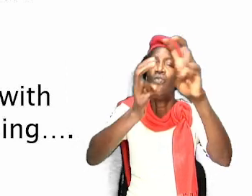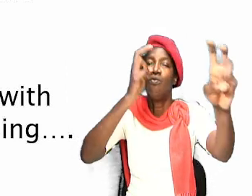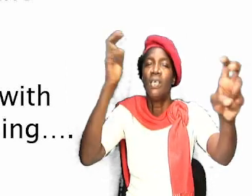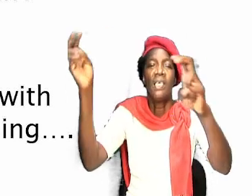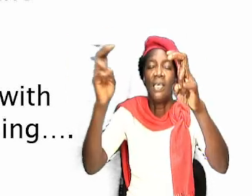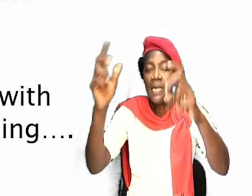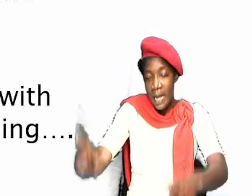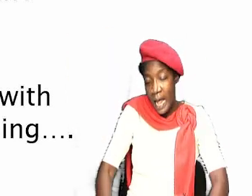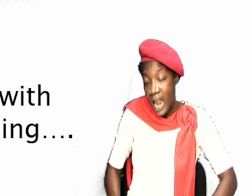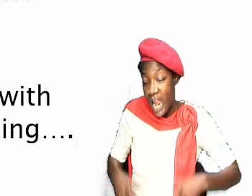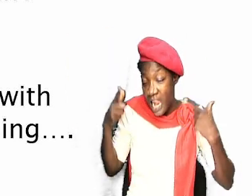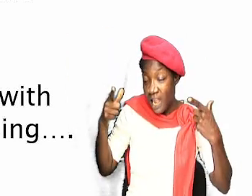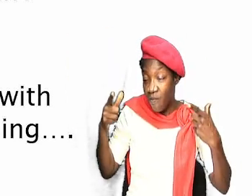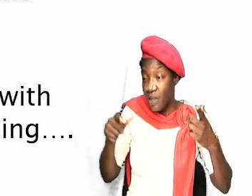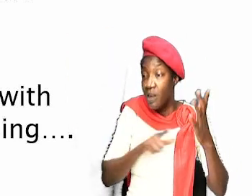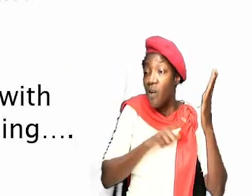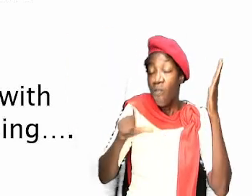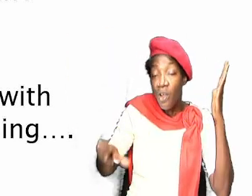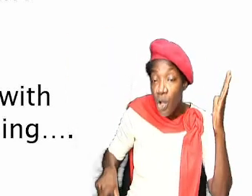living for the Lord.